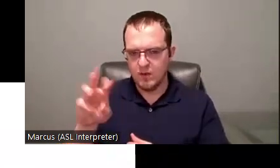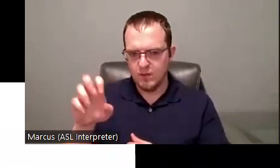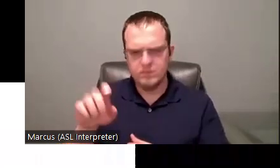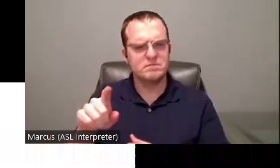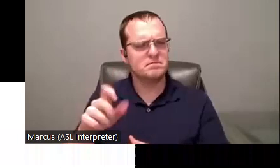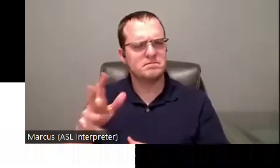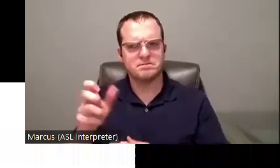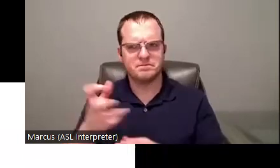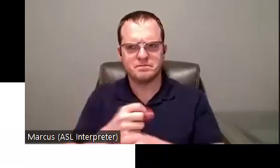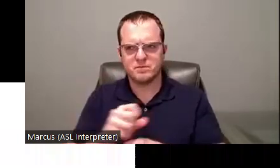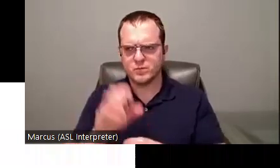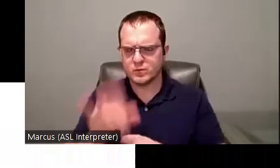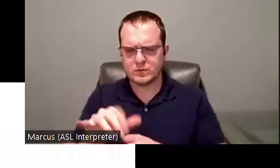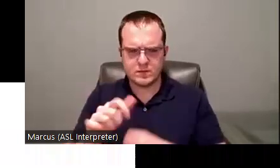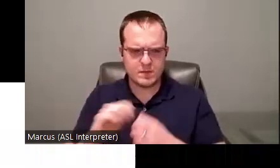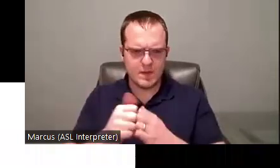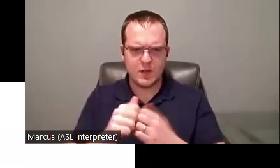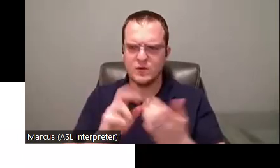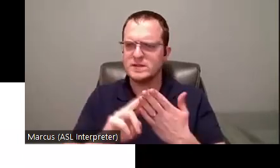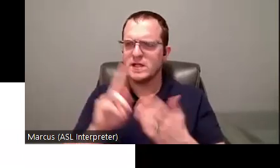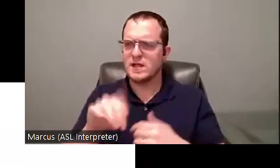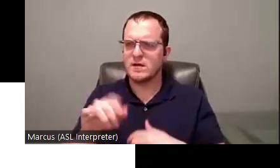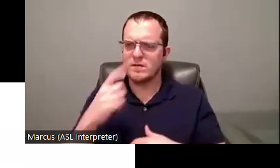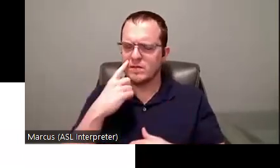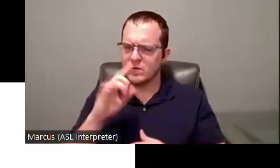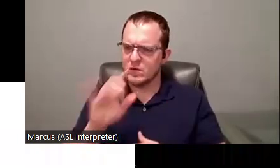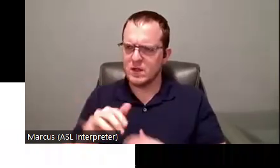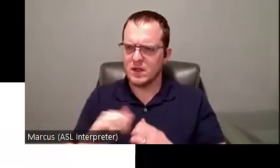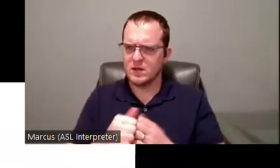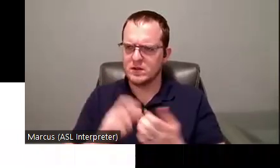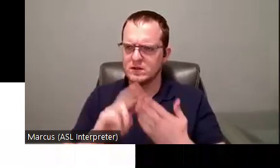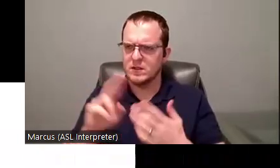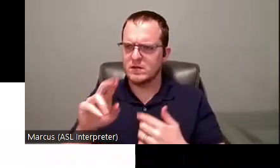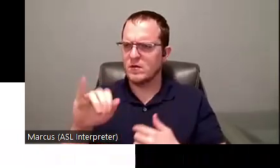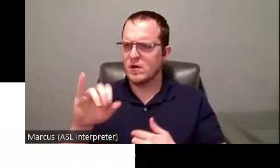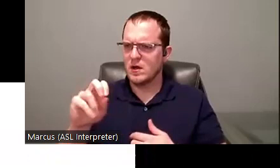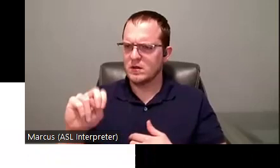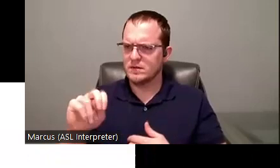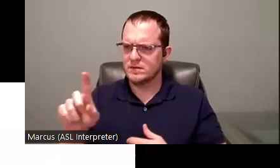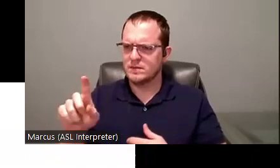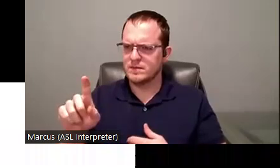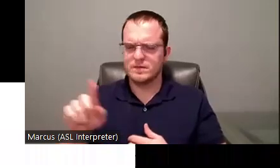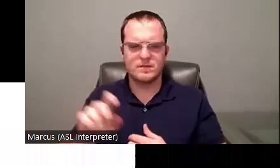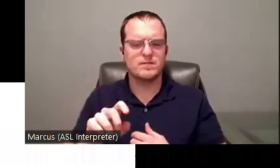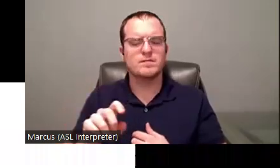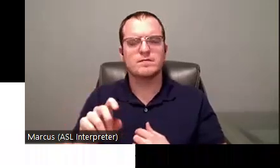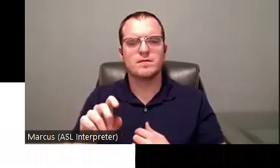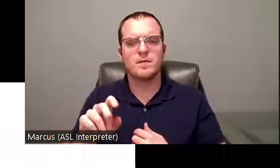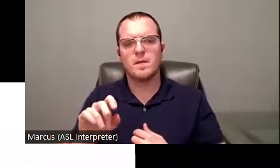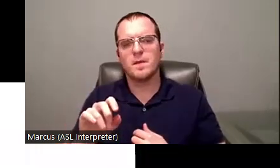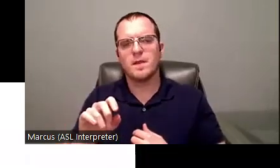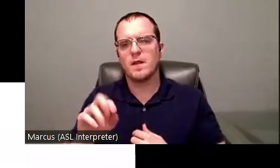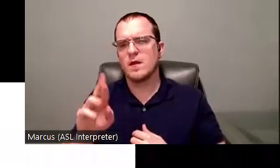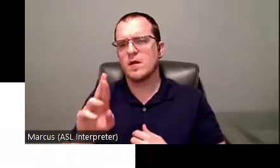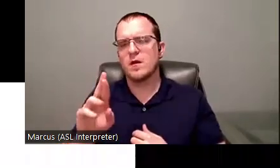that, how do they sign up to receive that via Ion Wave? So the RFP will